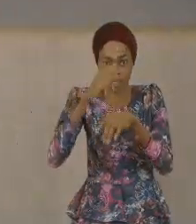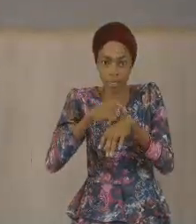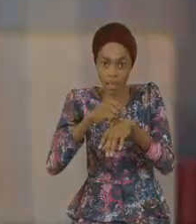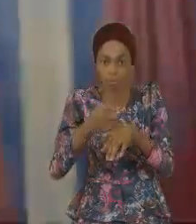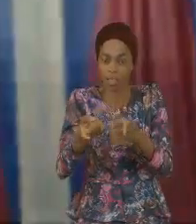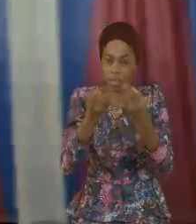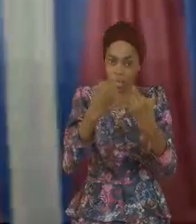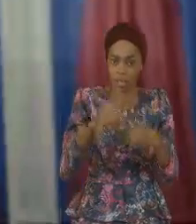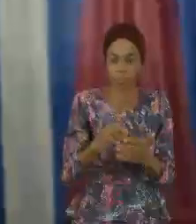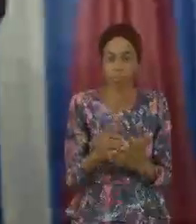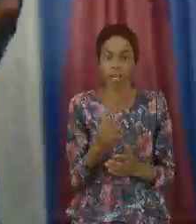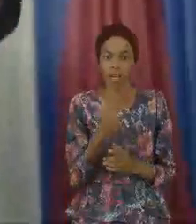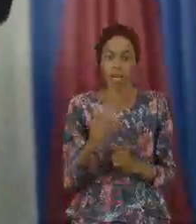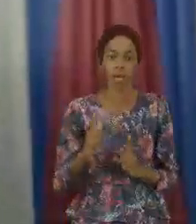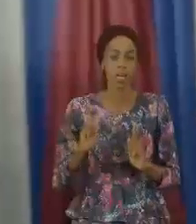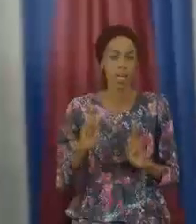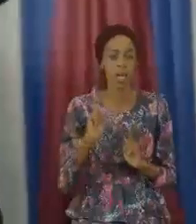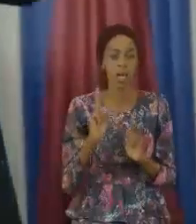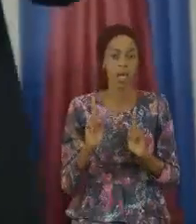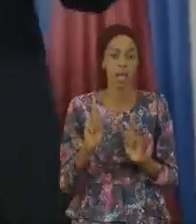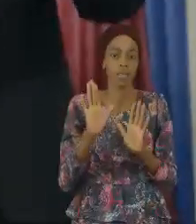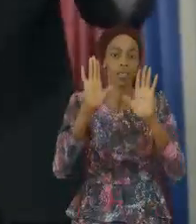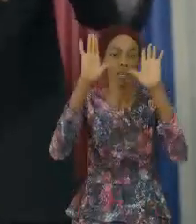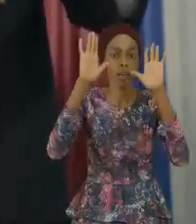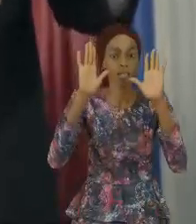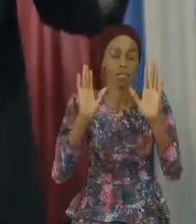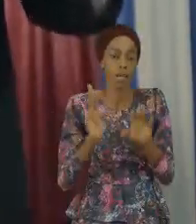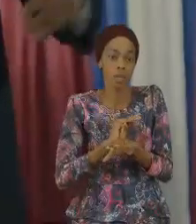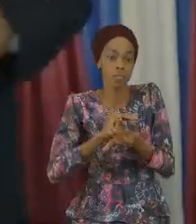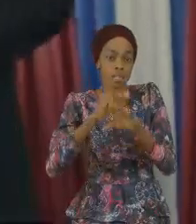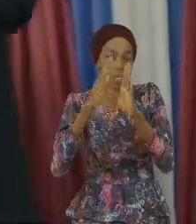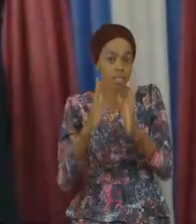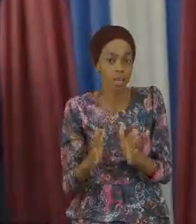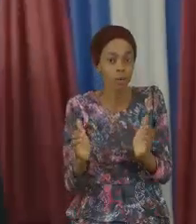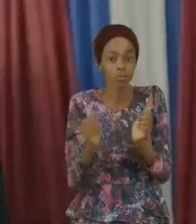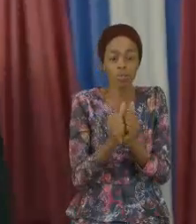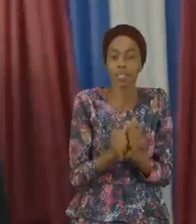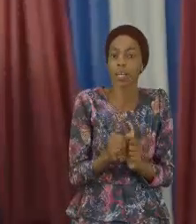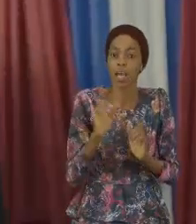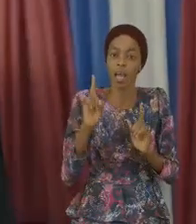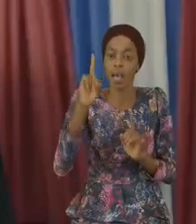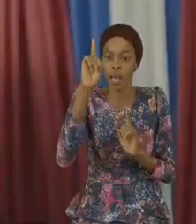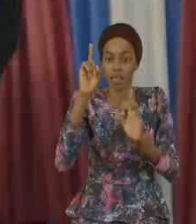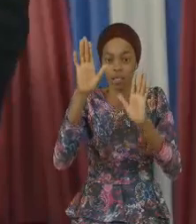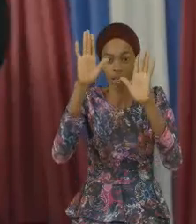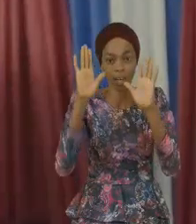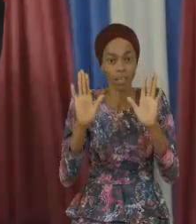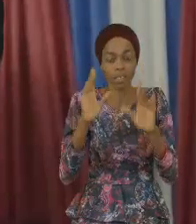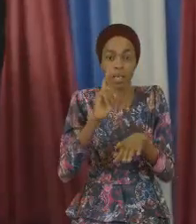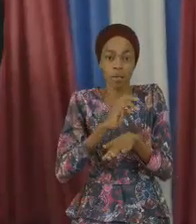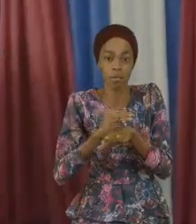an excellent minister for an excellent ministry and for such a time like